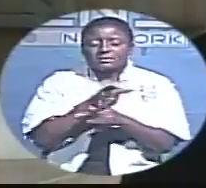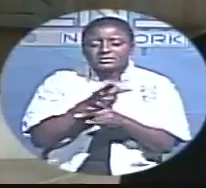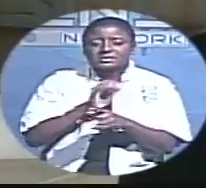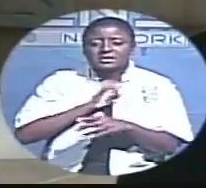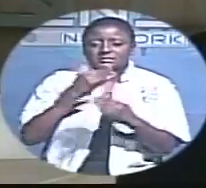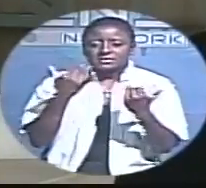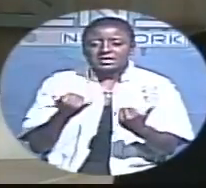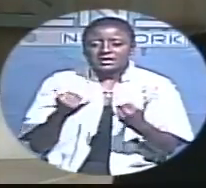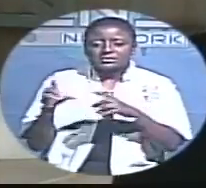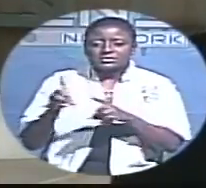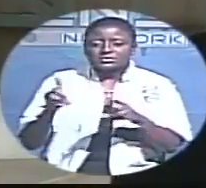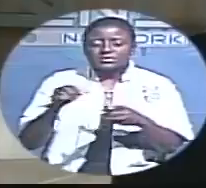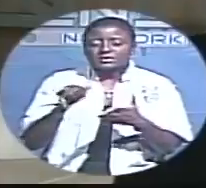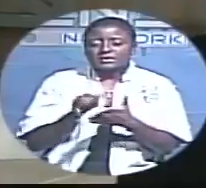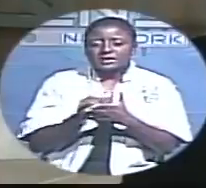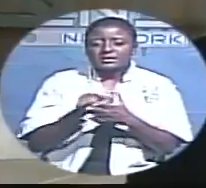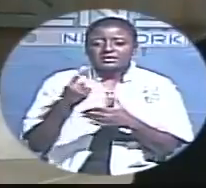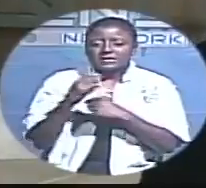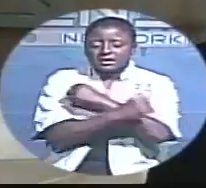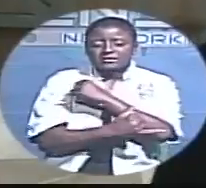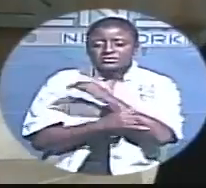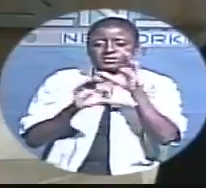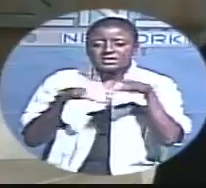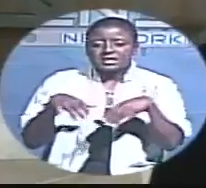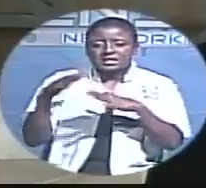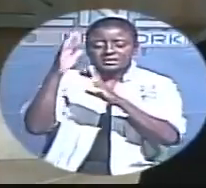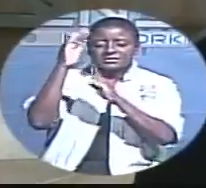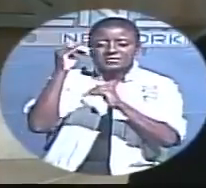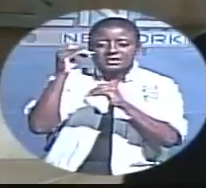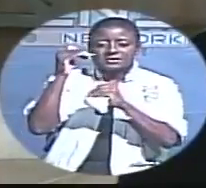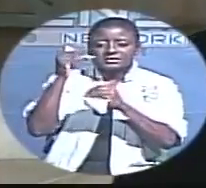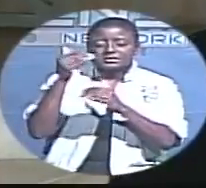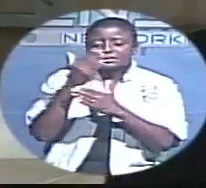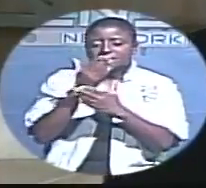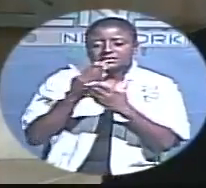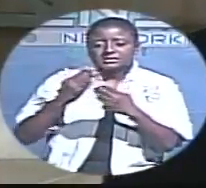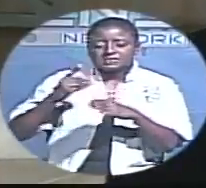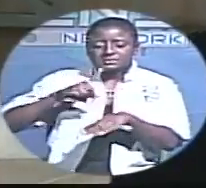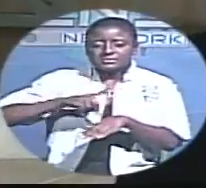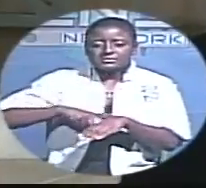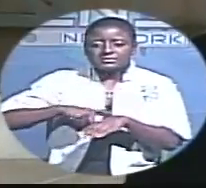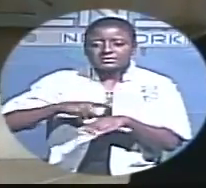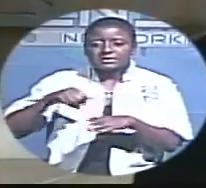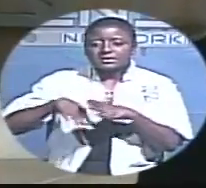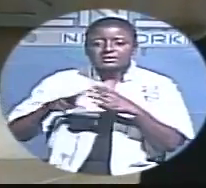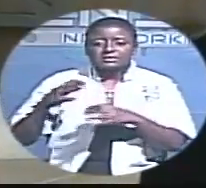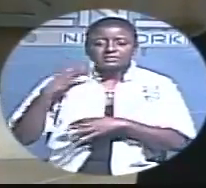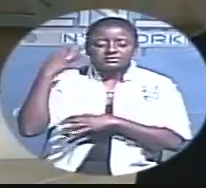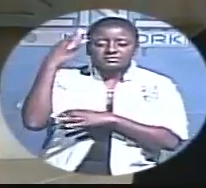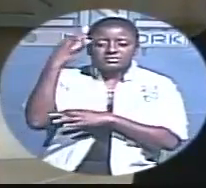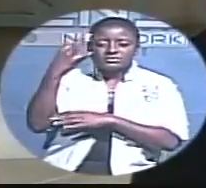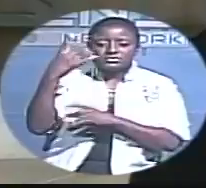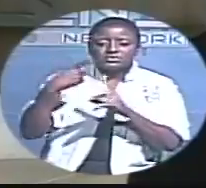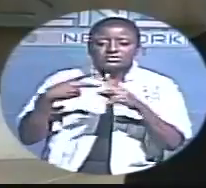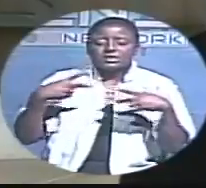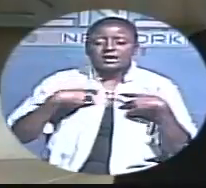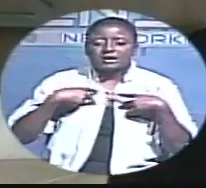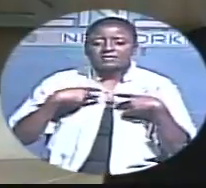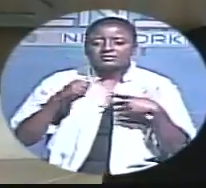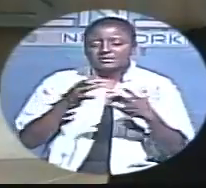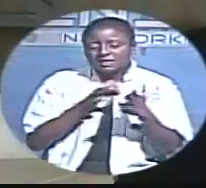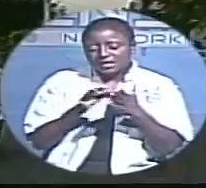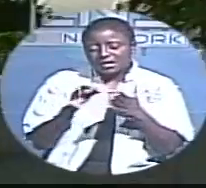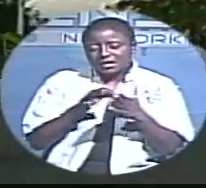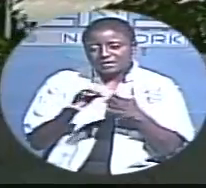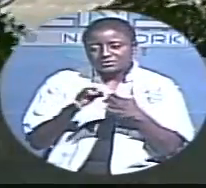And the country could readily expect at some stage in the future to have a report and an accounting from me with